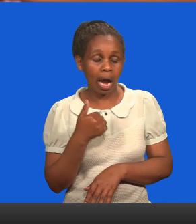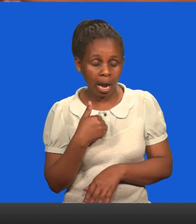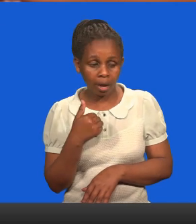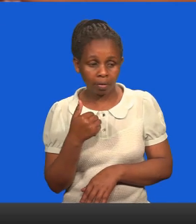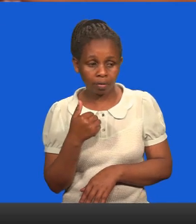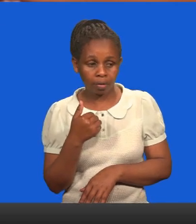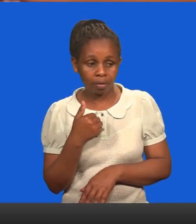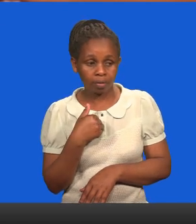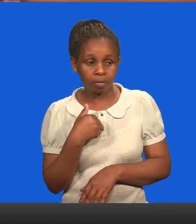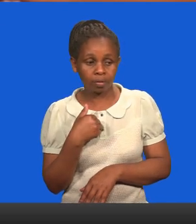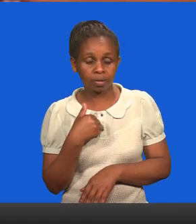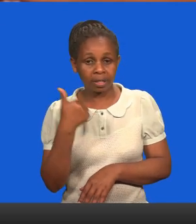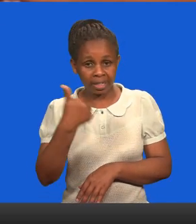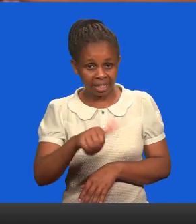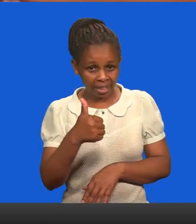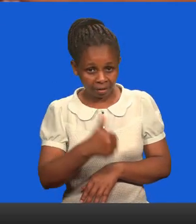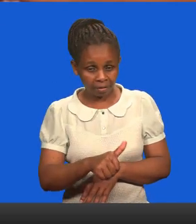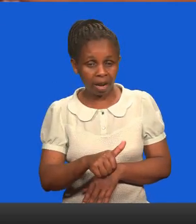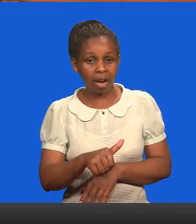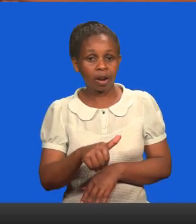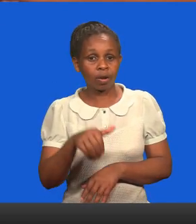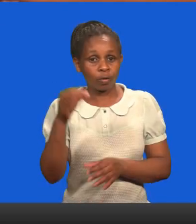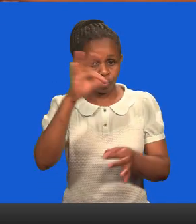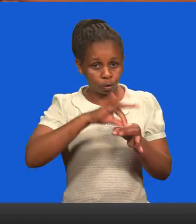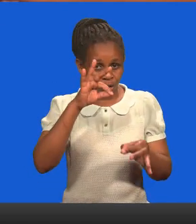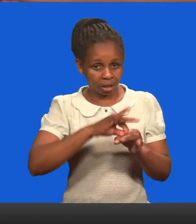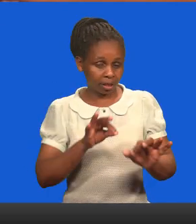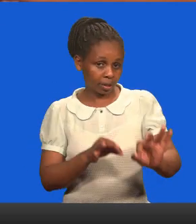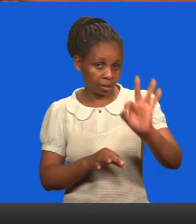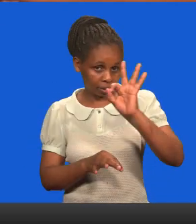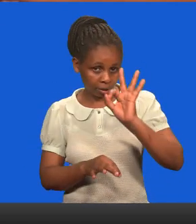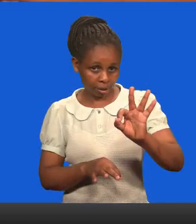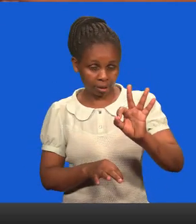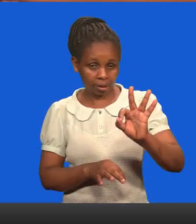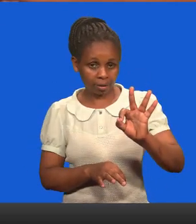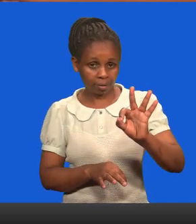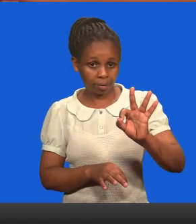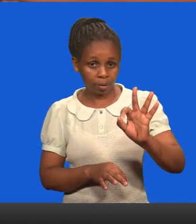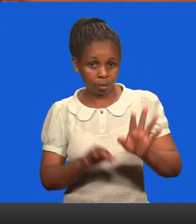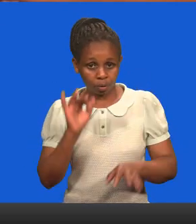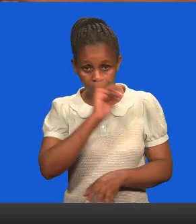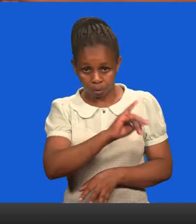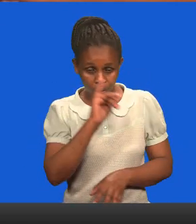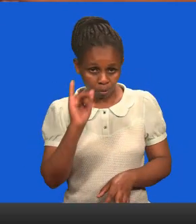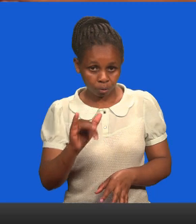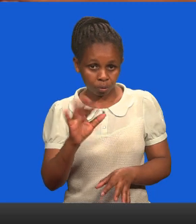those ones who abstained are zero. Those who didn't vote are three.